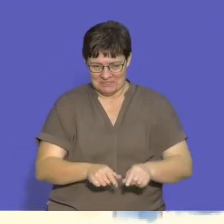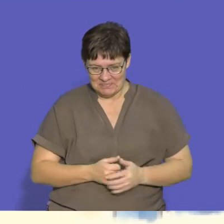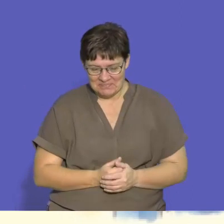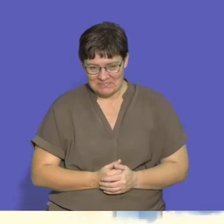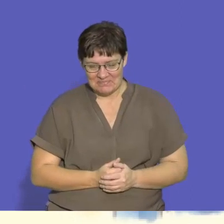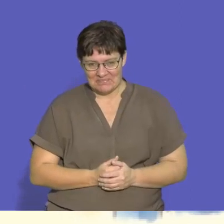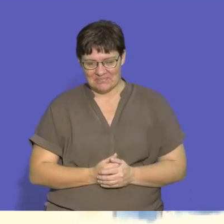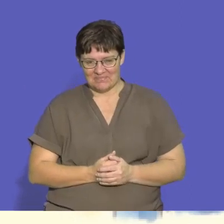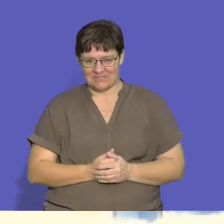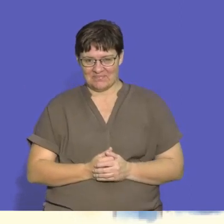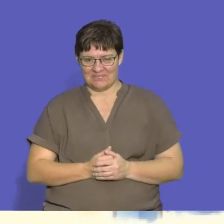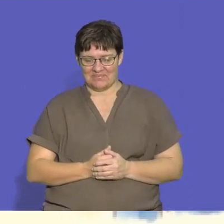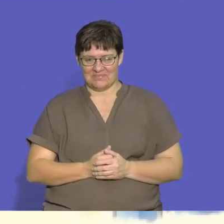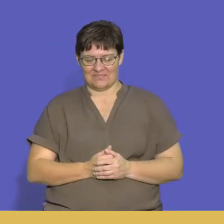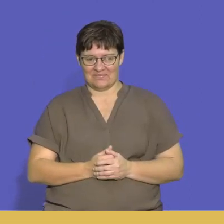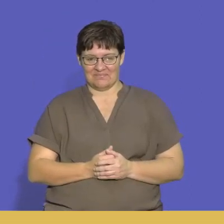laughing.